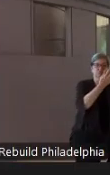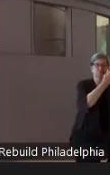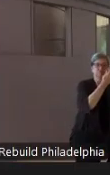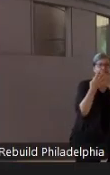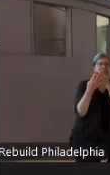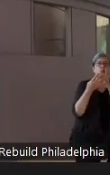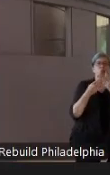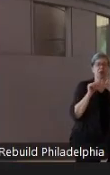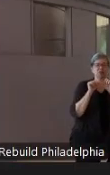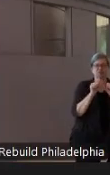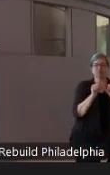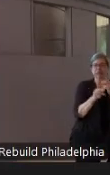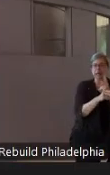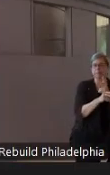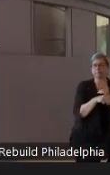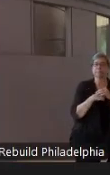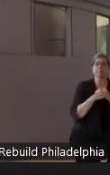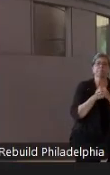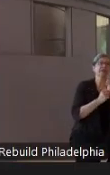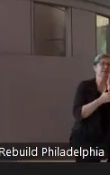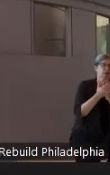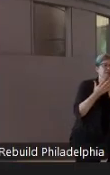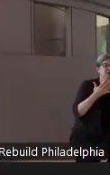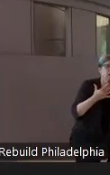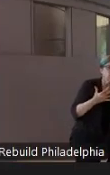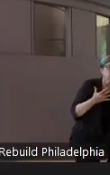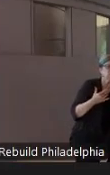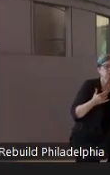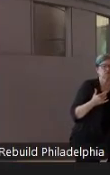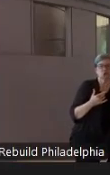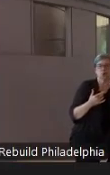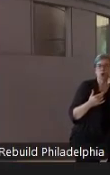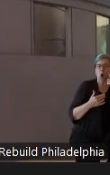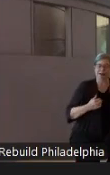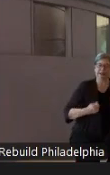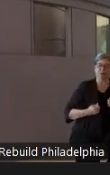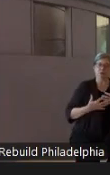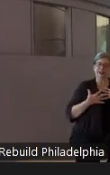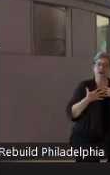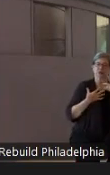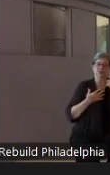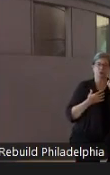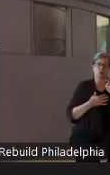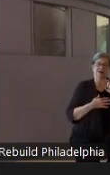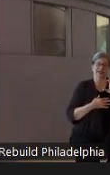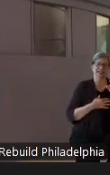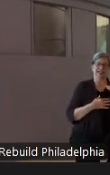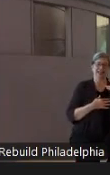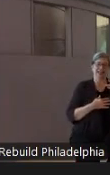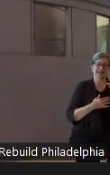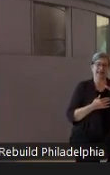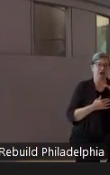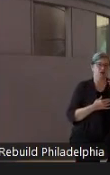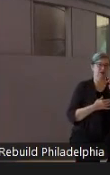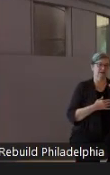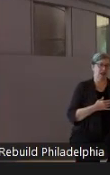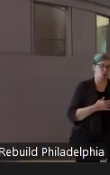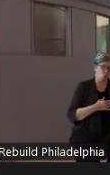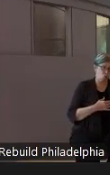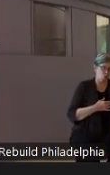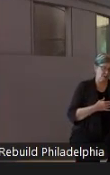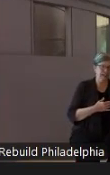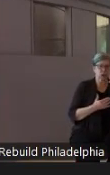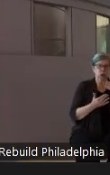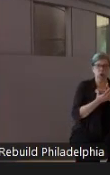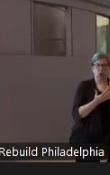building and making use of some of the colors we found inspirational from the Carousel horse into a new graphic color band around